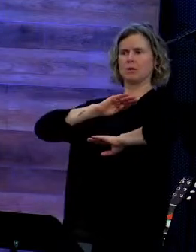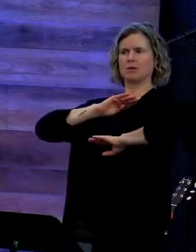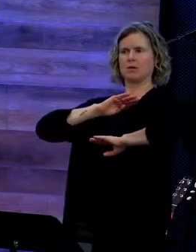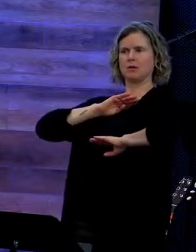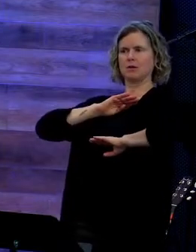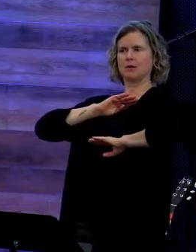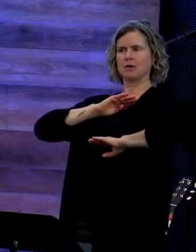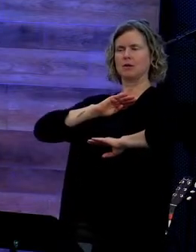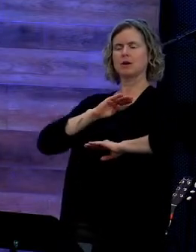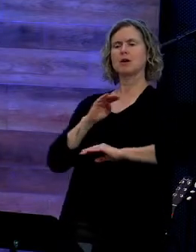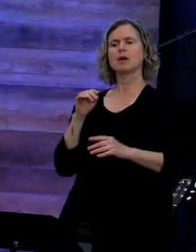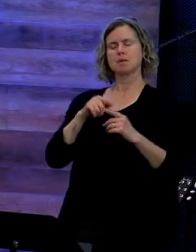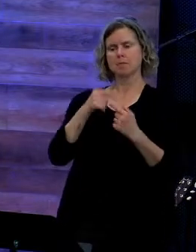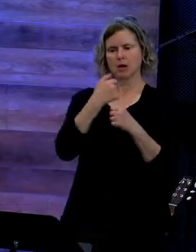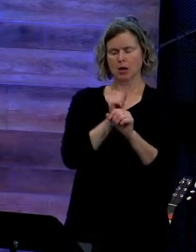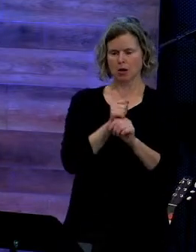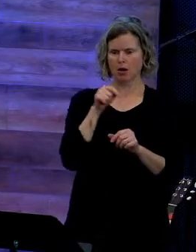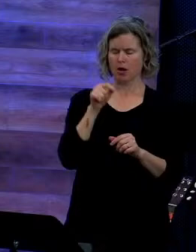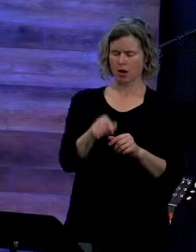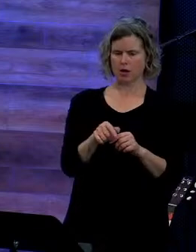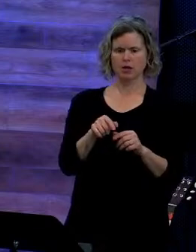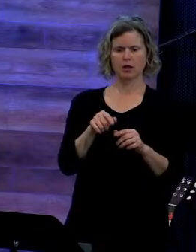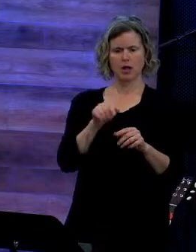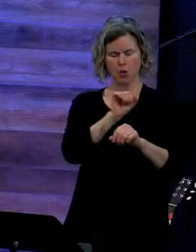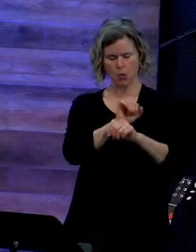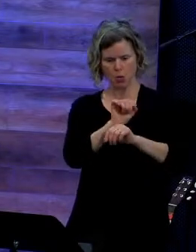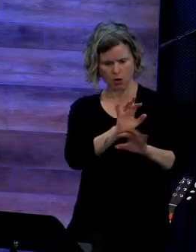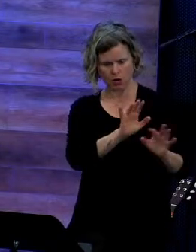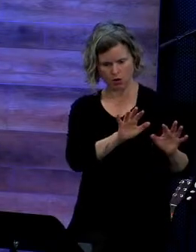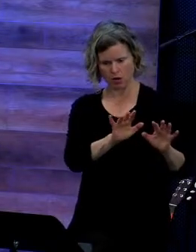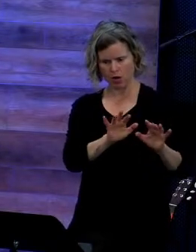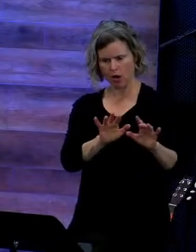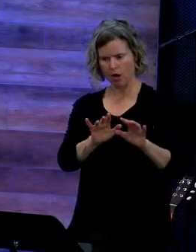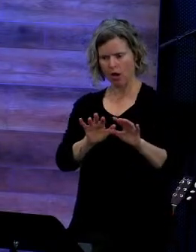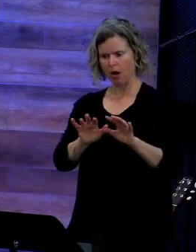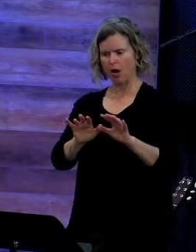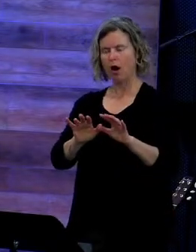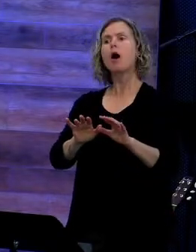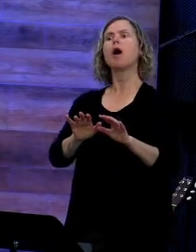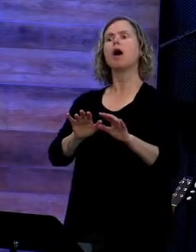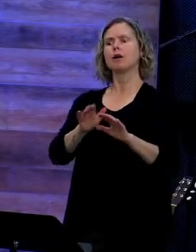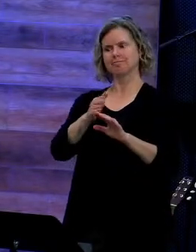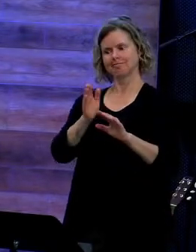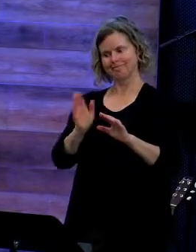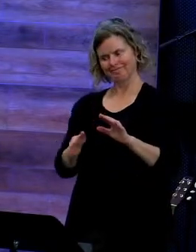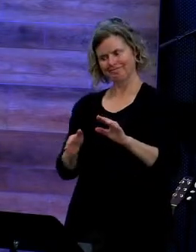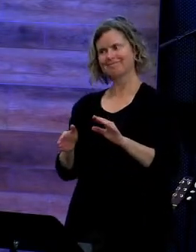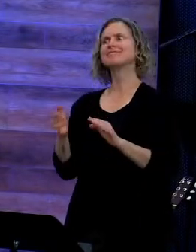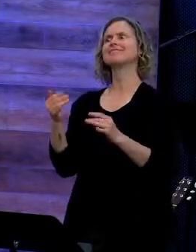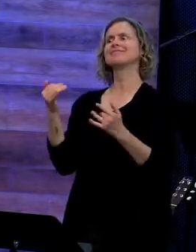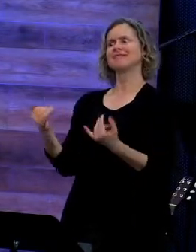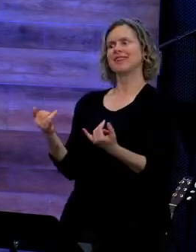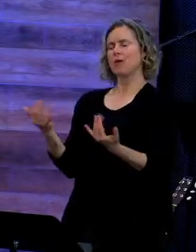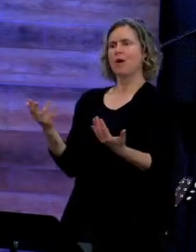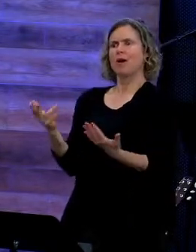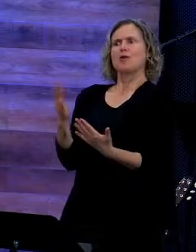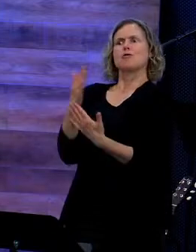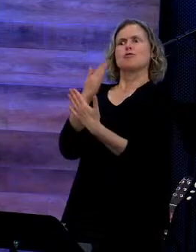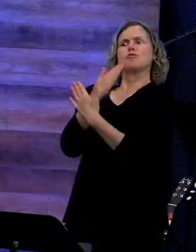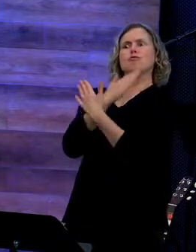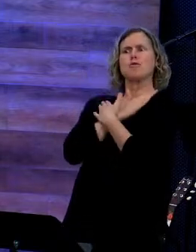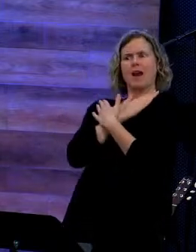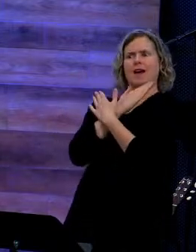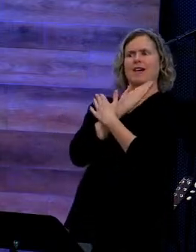finished his work, and then he said, now we can all rest. God, creation, humanity,